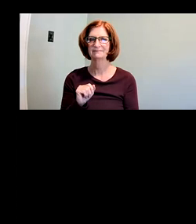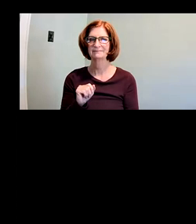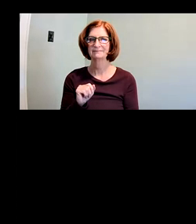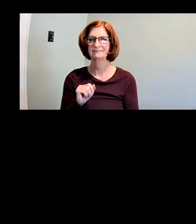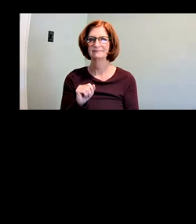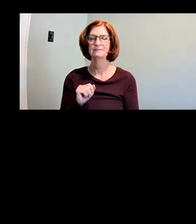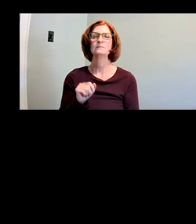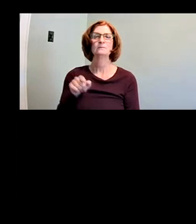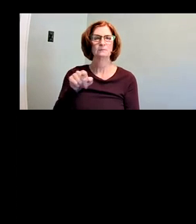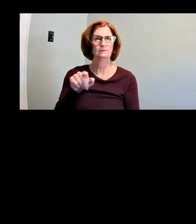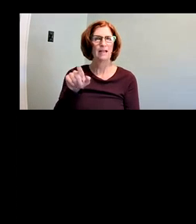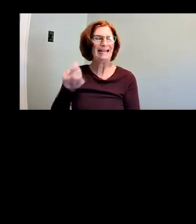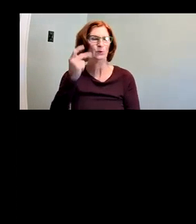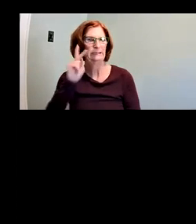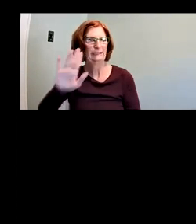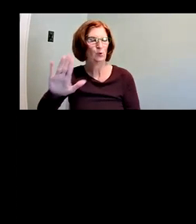Once I see that you're,